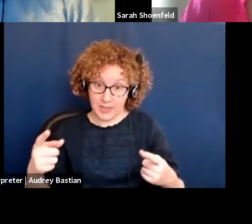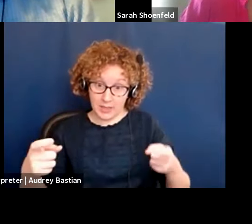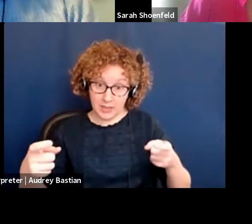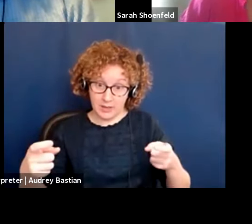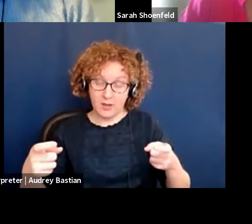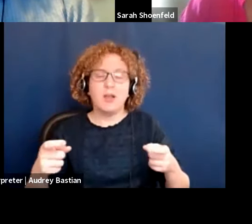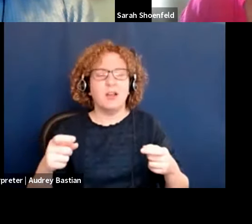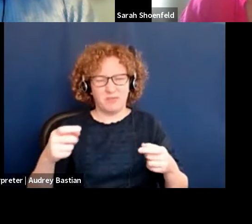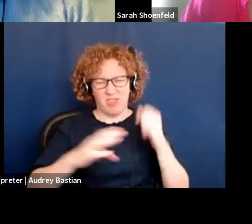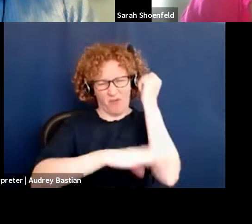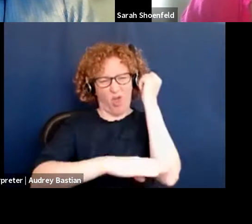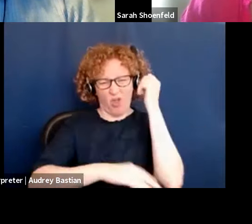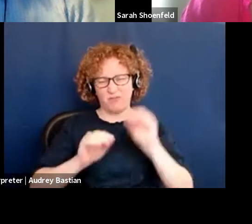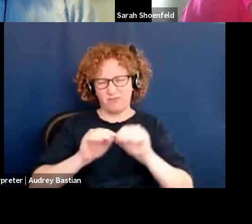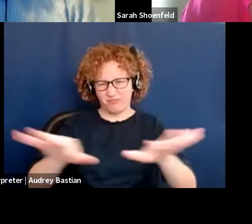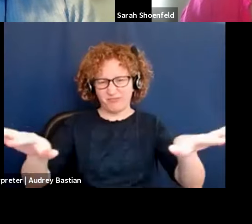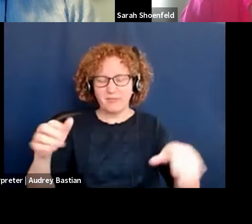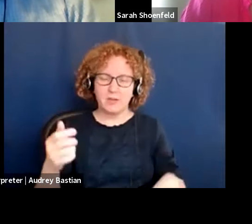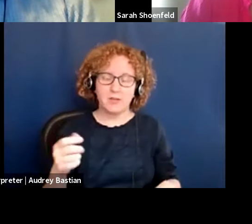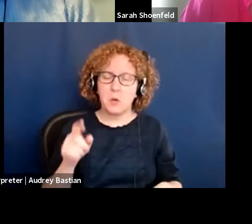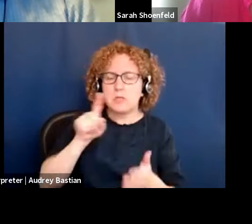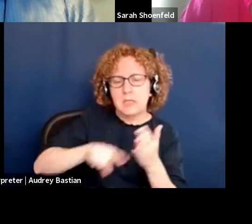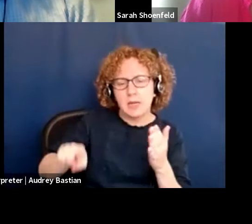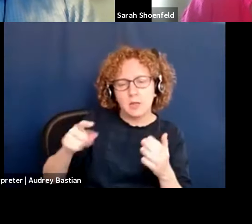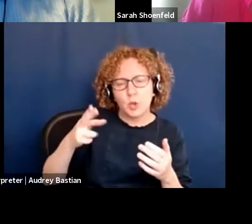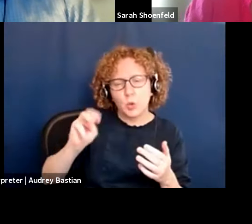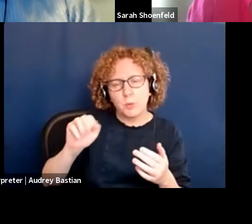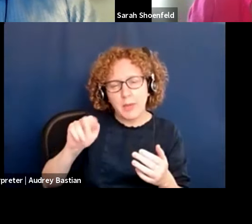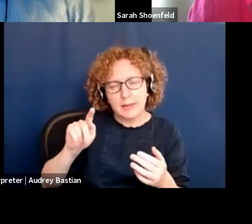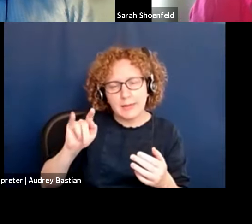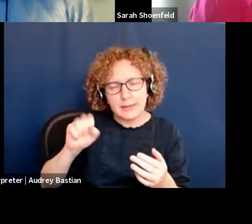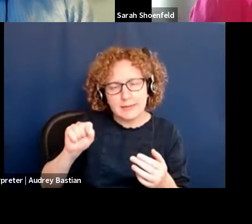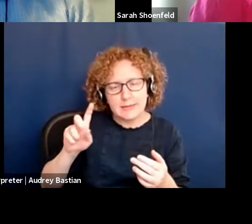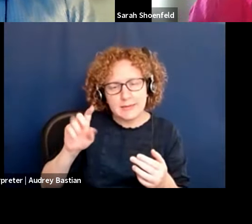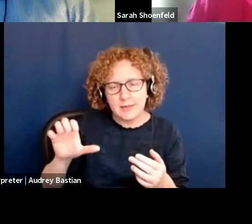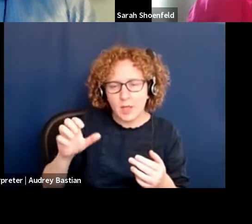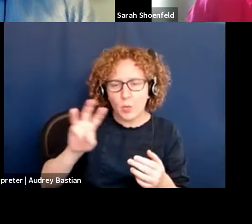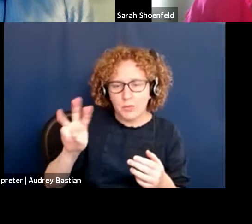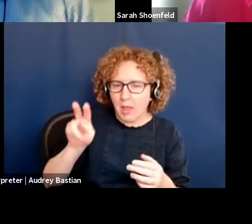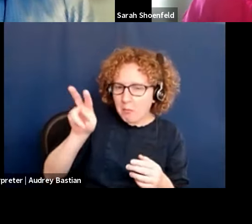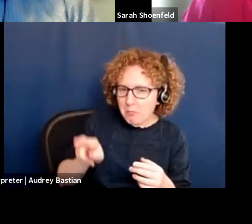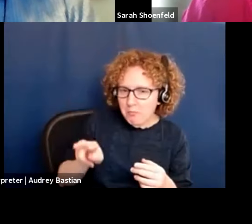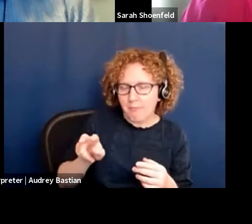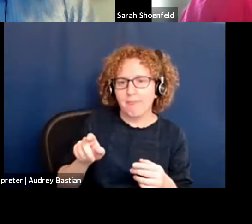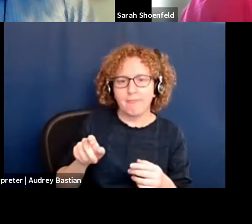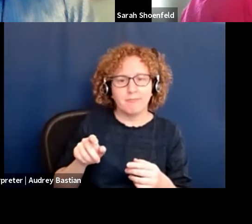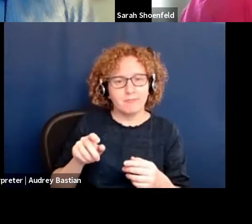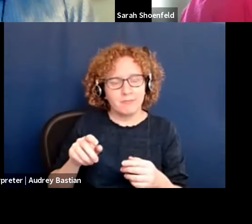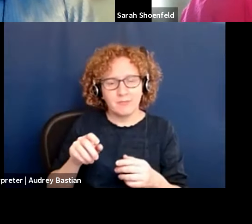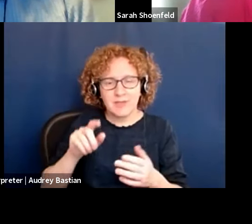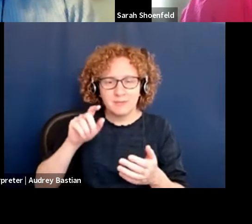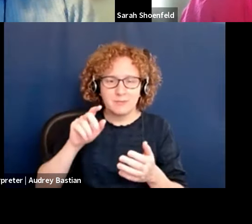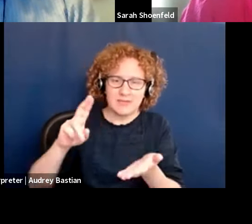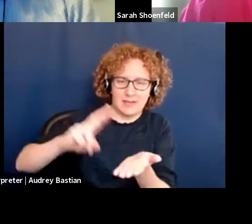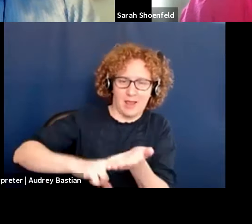So please check with the Humanities DC website, sign up for our newsletter so you can be aware as soon as those requests for proposals